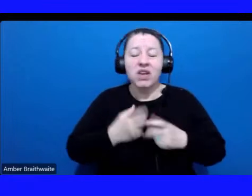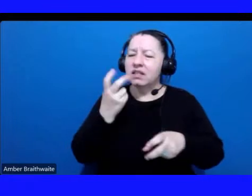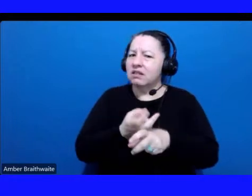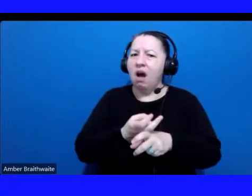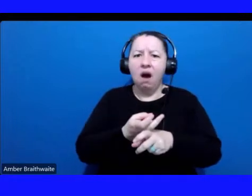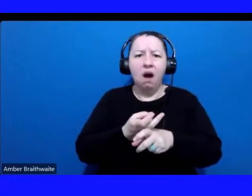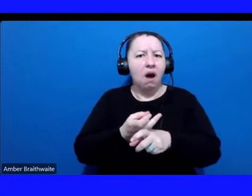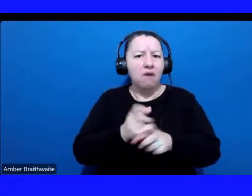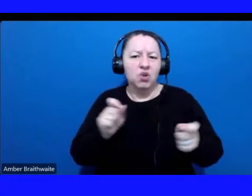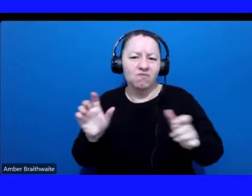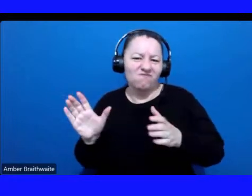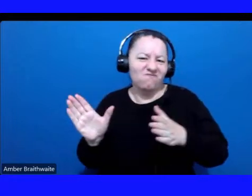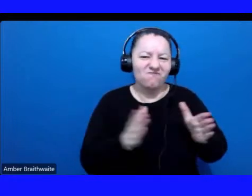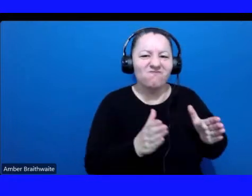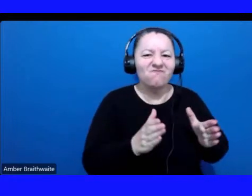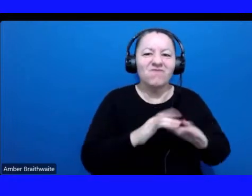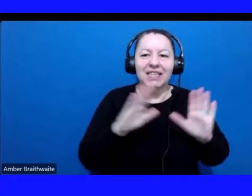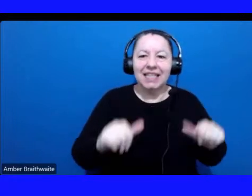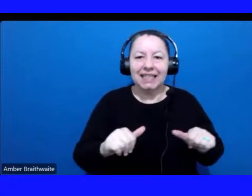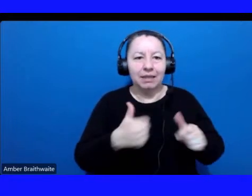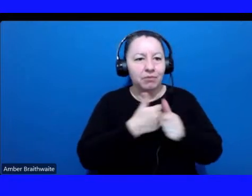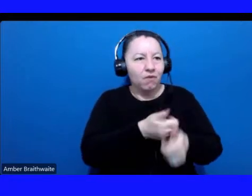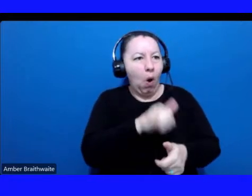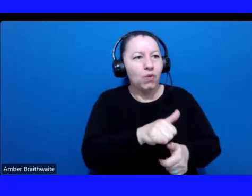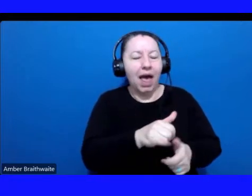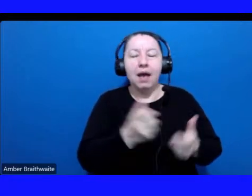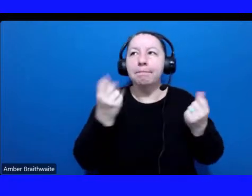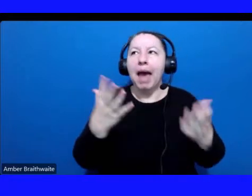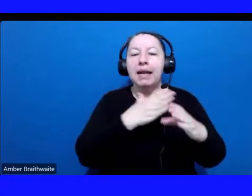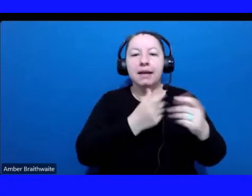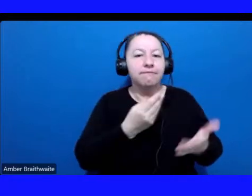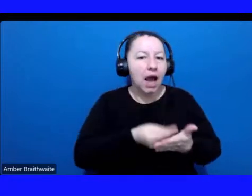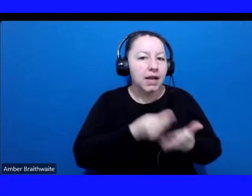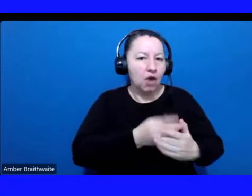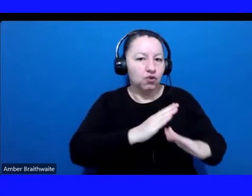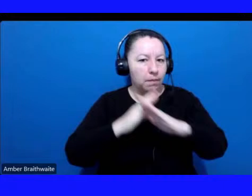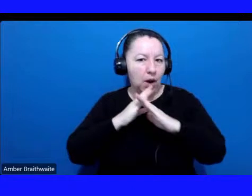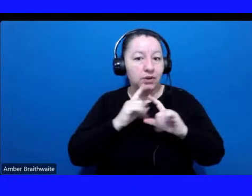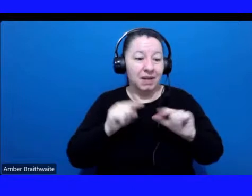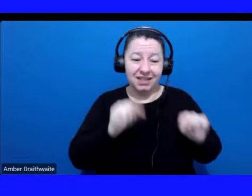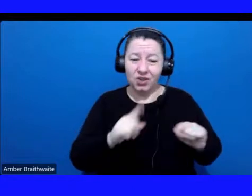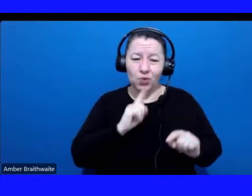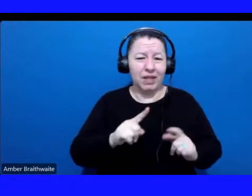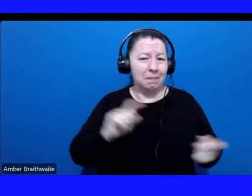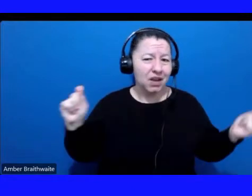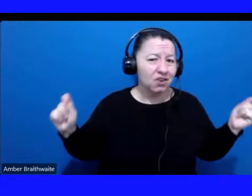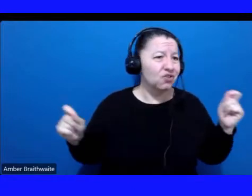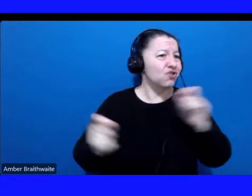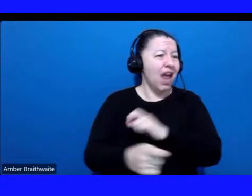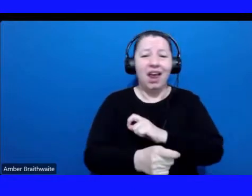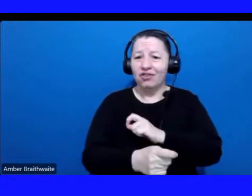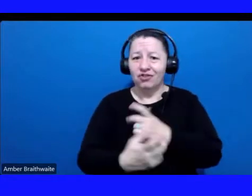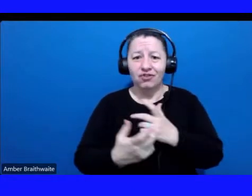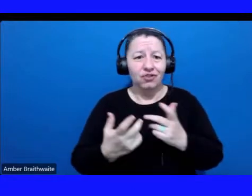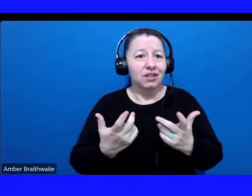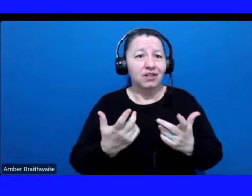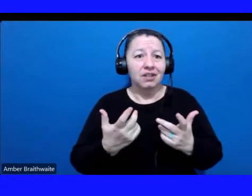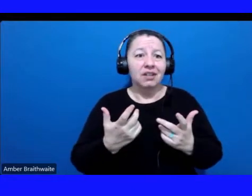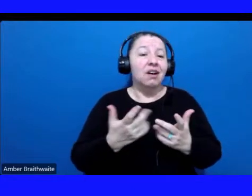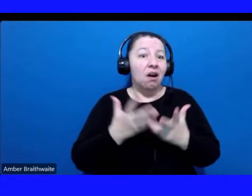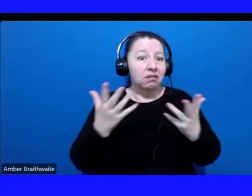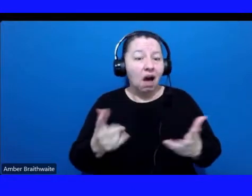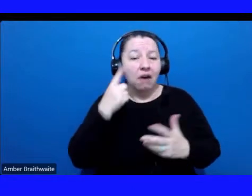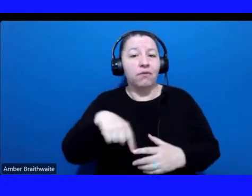state in this work. So, and the problem is, I'm sorry to cut you off, Wendy. The problem is in